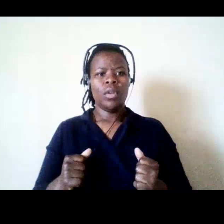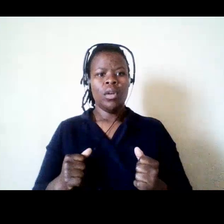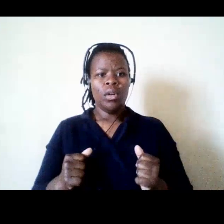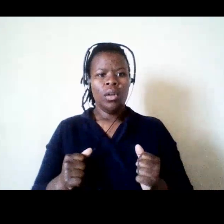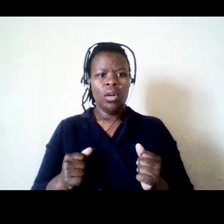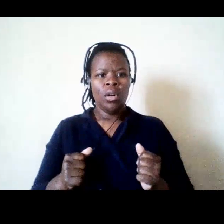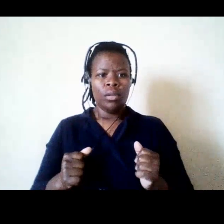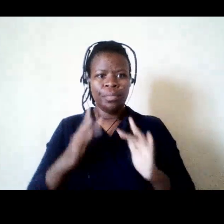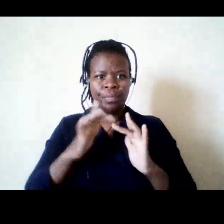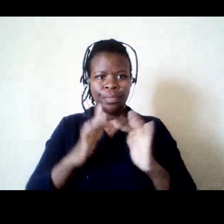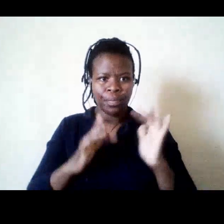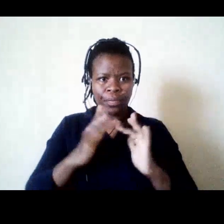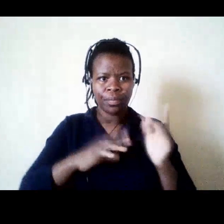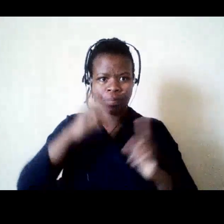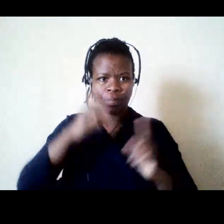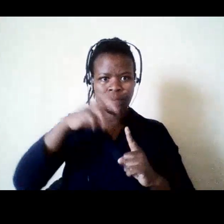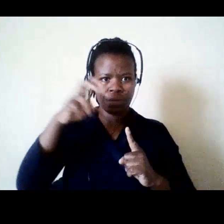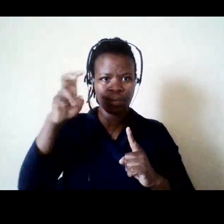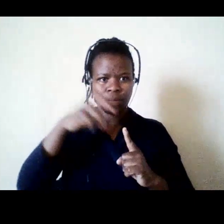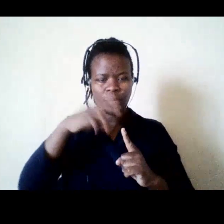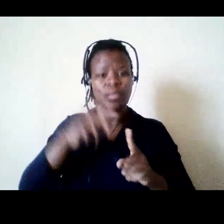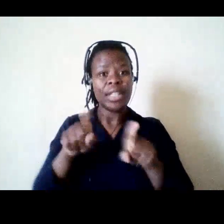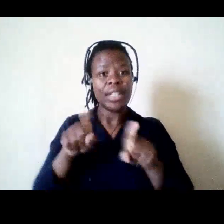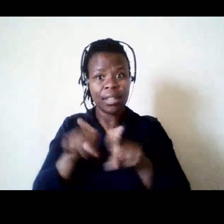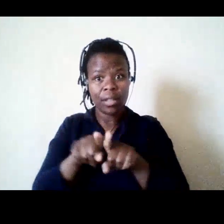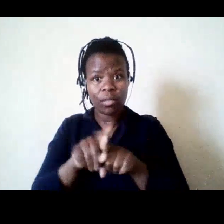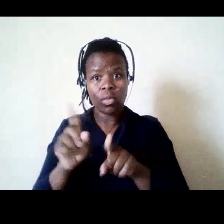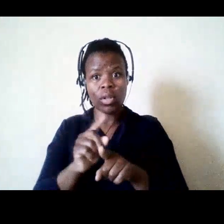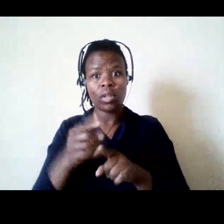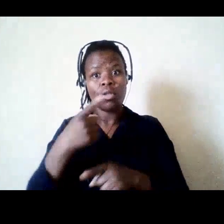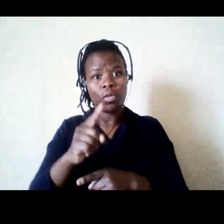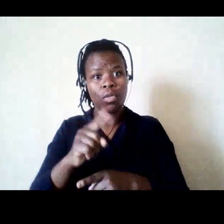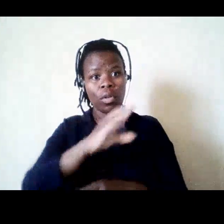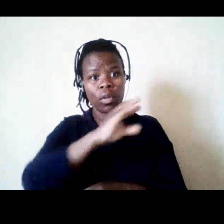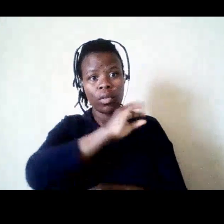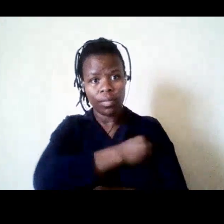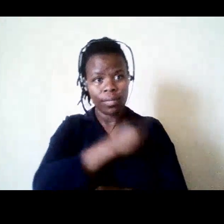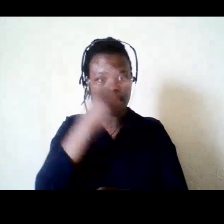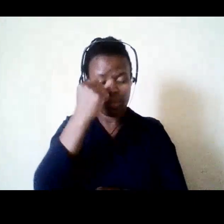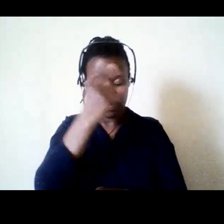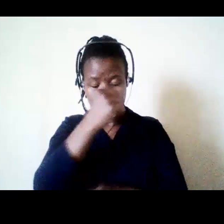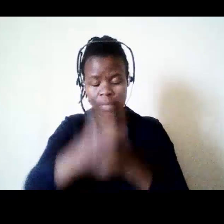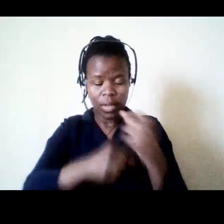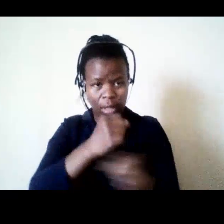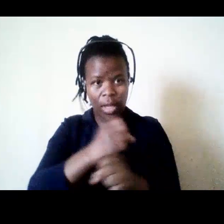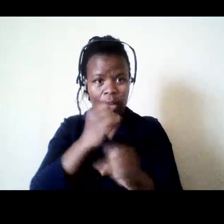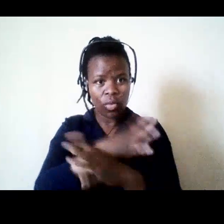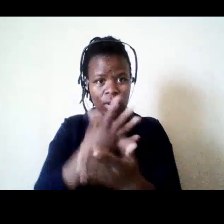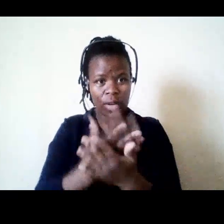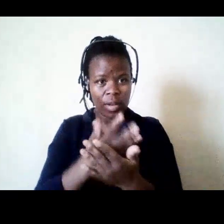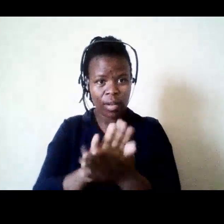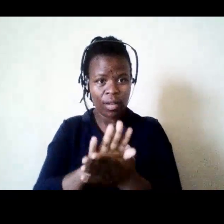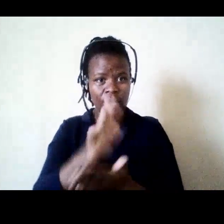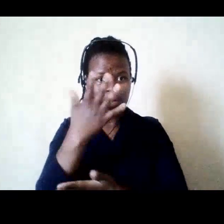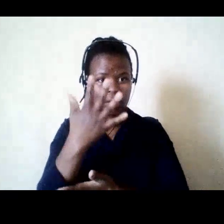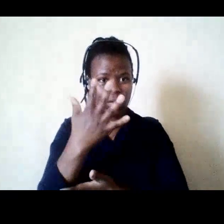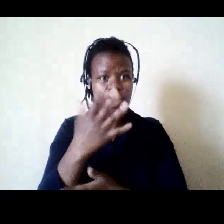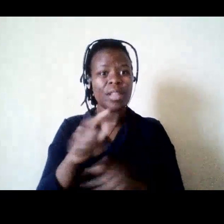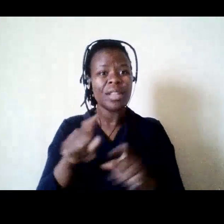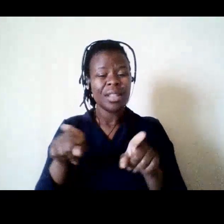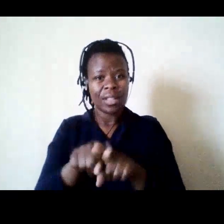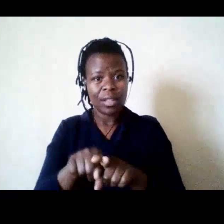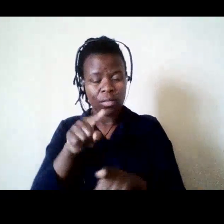Left in the Dark for visual impairment that was done in 2015, those kind of reports are very important. Can I use that as evidence?